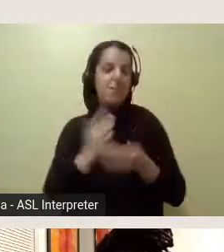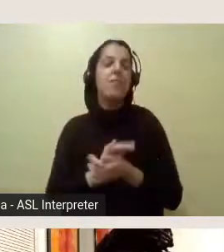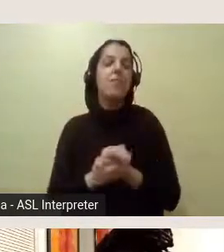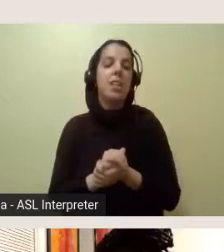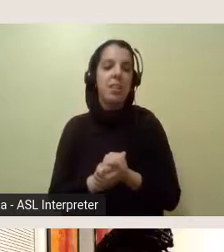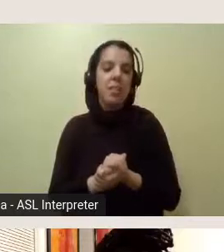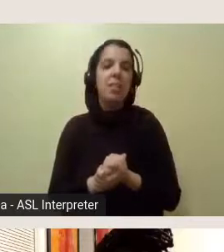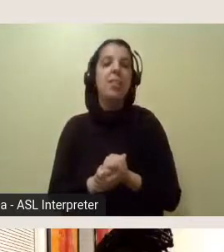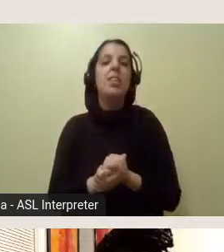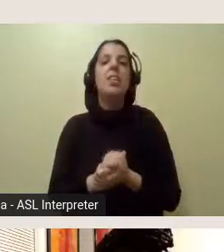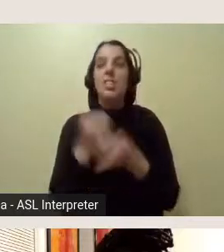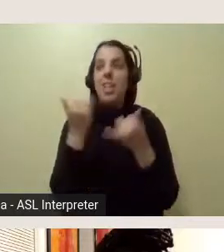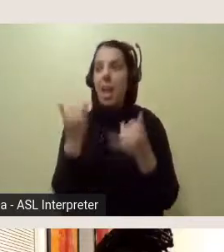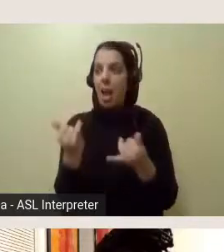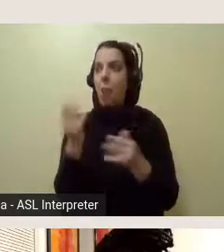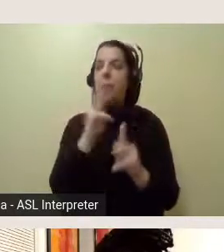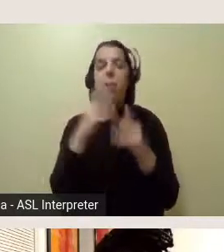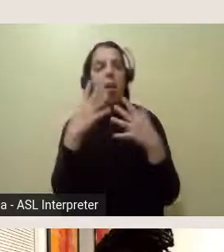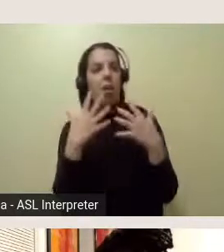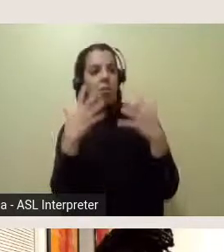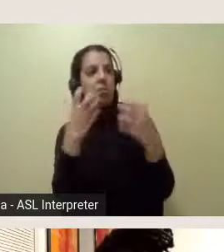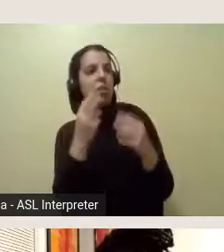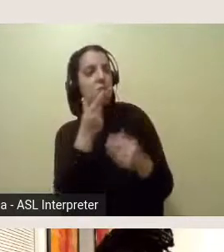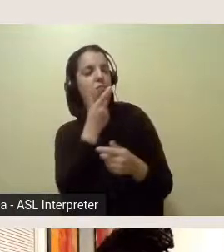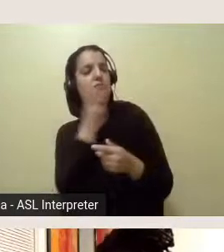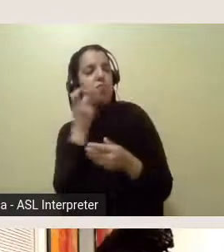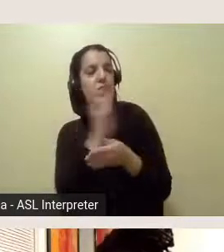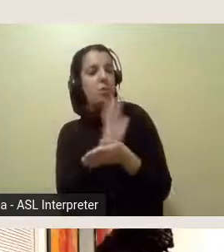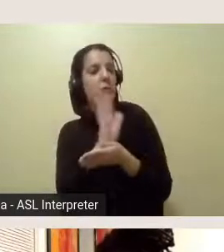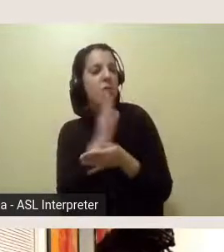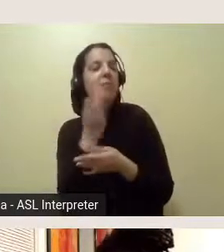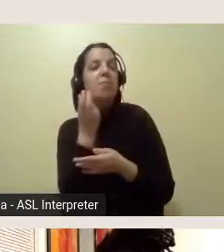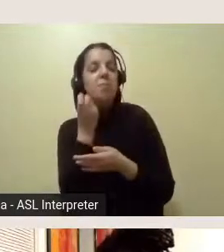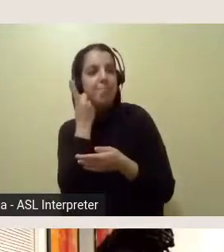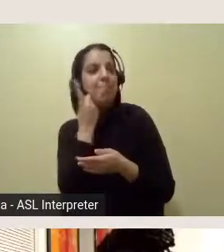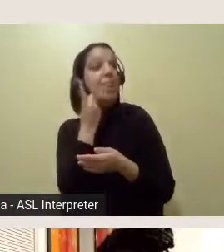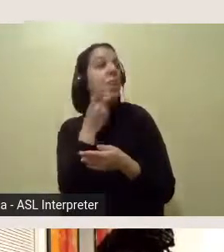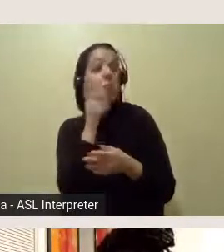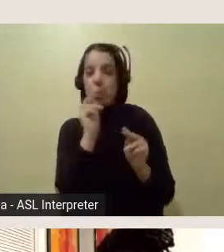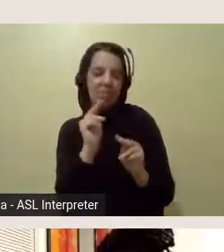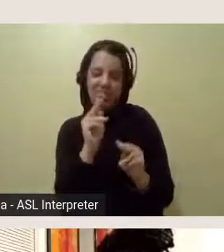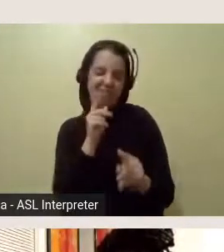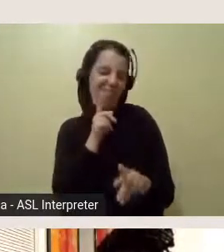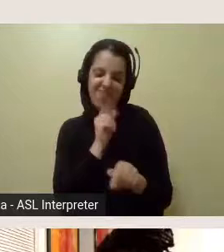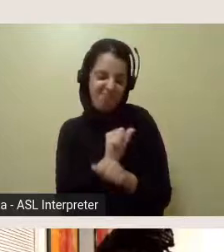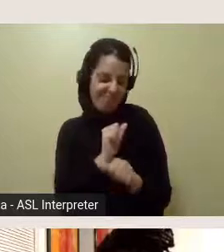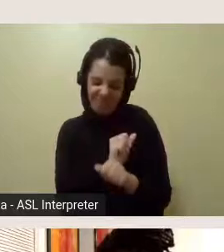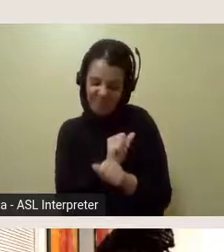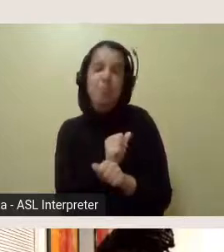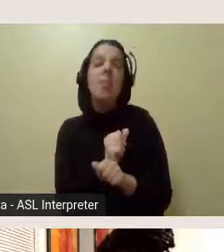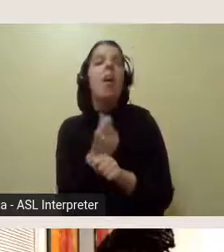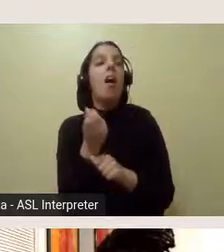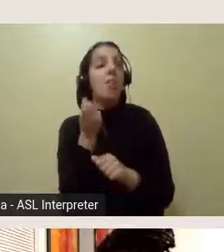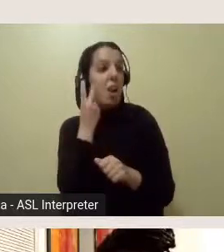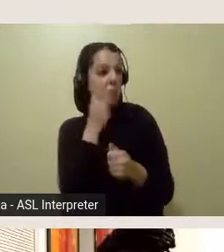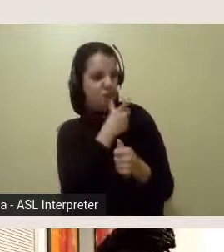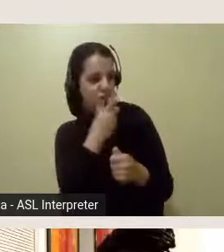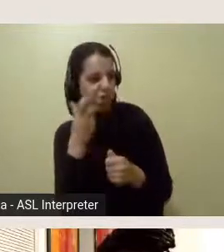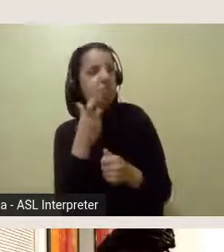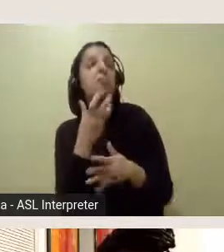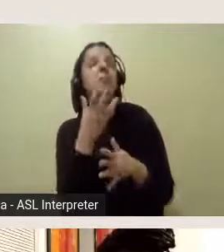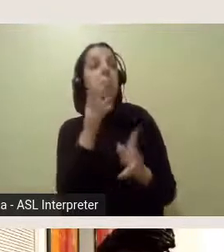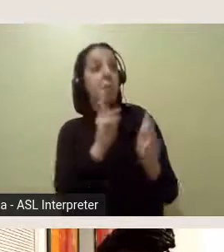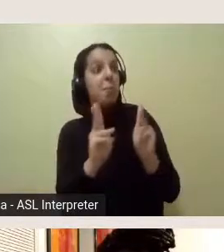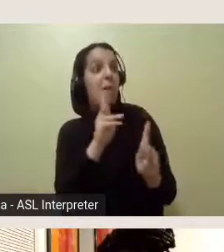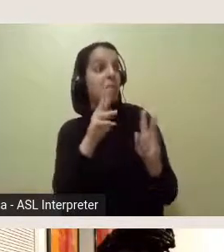it's gone beyond people questioning whether, you know, things are neutral to people knowing or are expecting things to be unneutral. So, you know, we're in this,